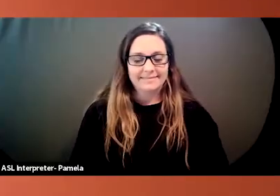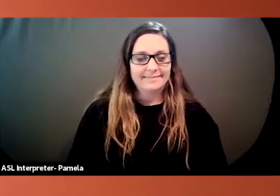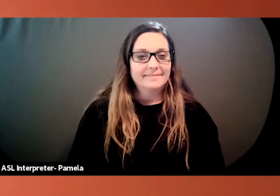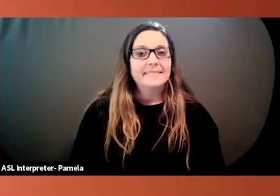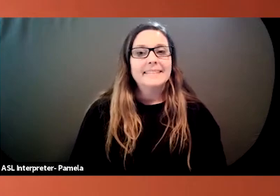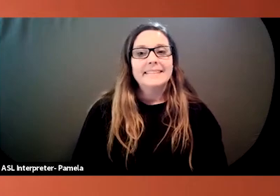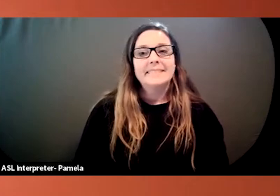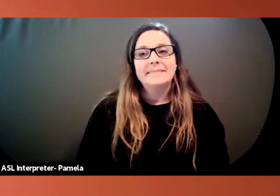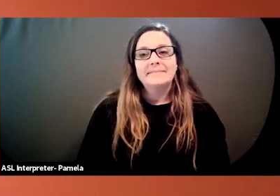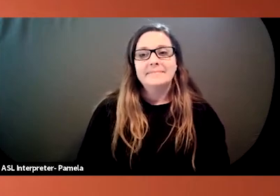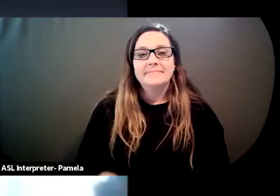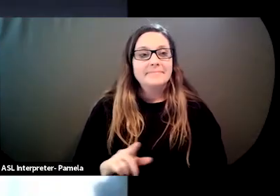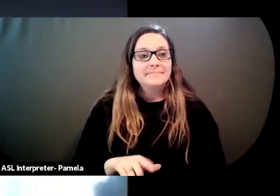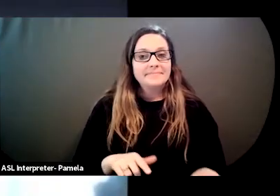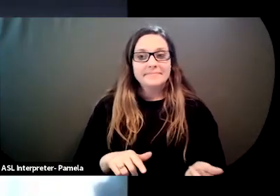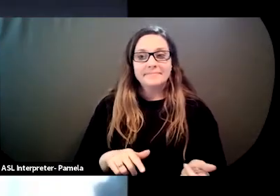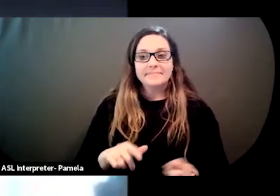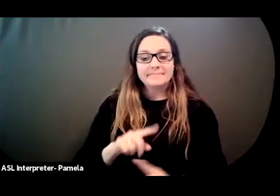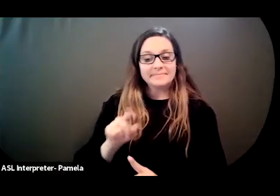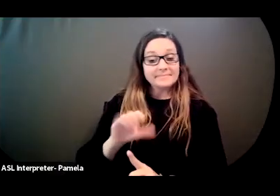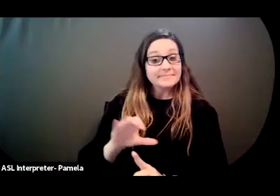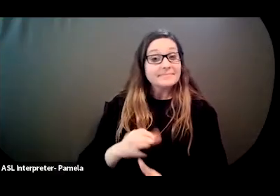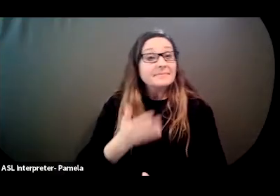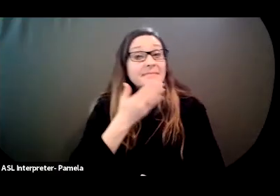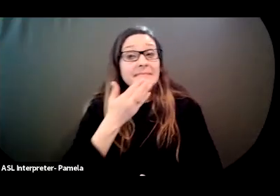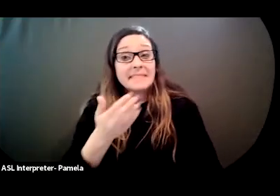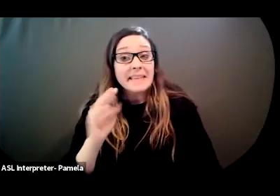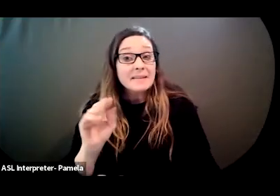Thank you, Maria. Thanks.